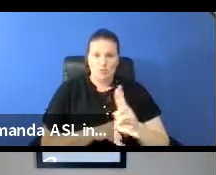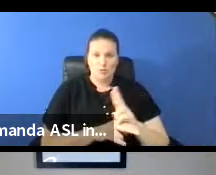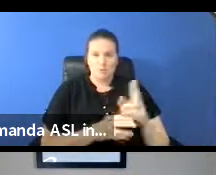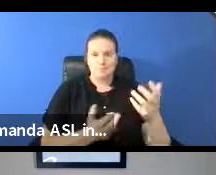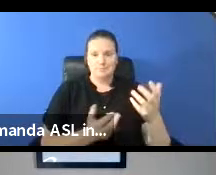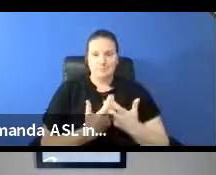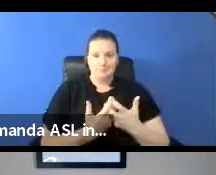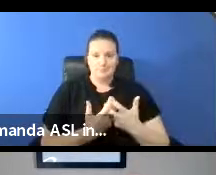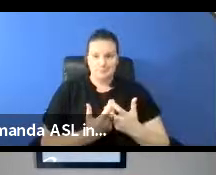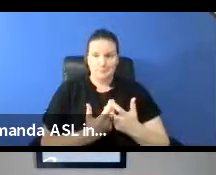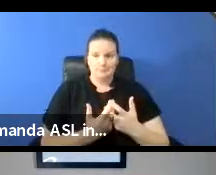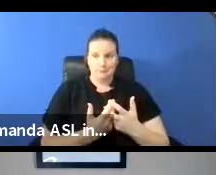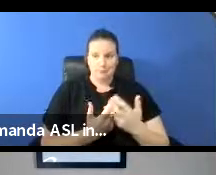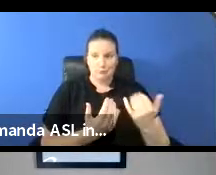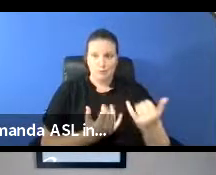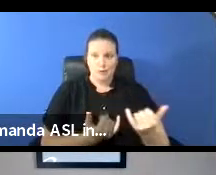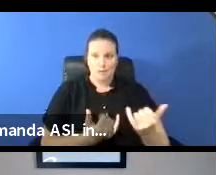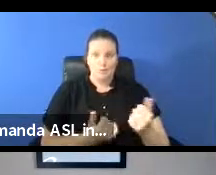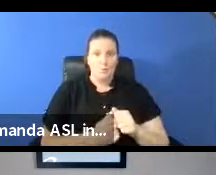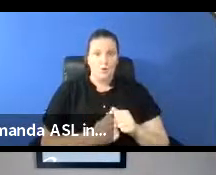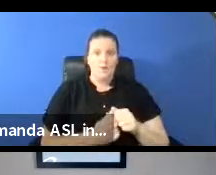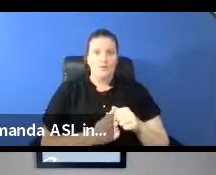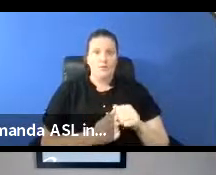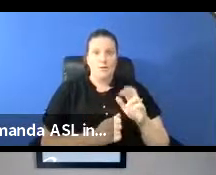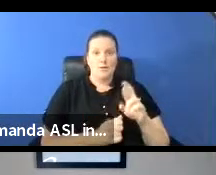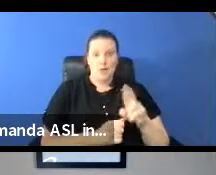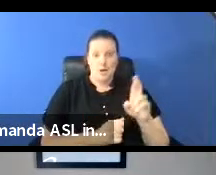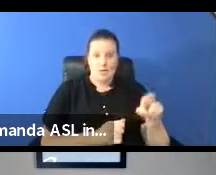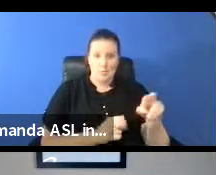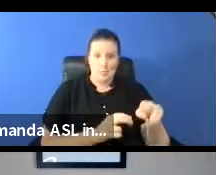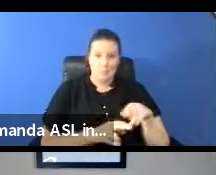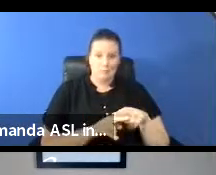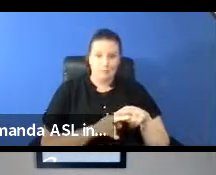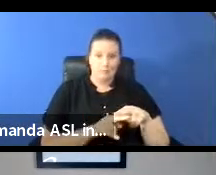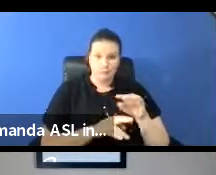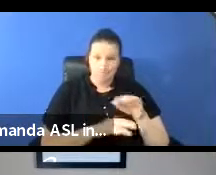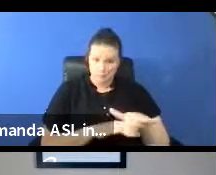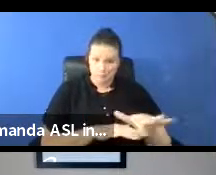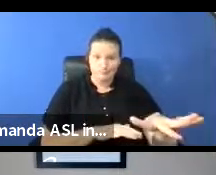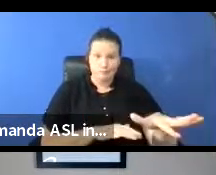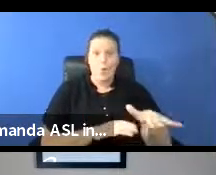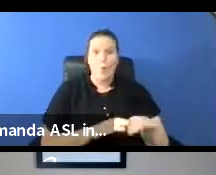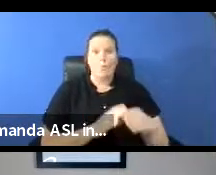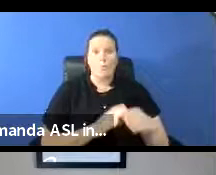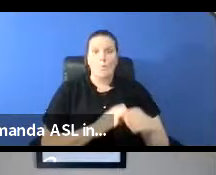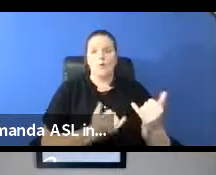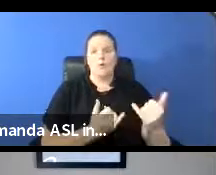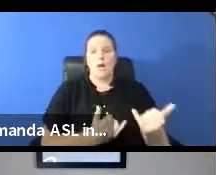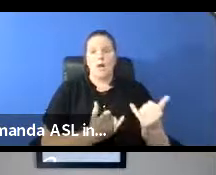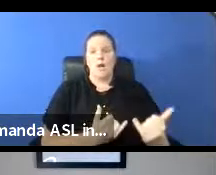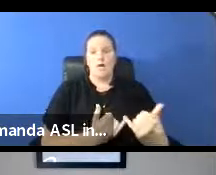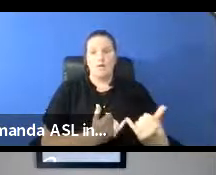up correctly with the railroad bridge opening. So we're currently in